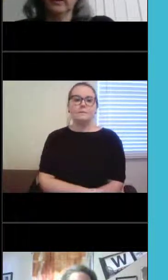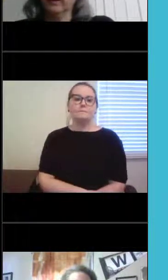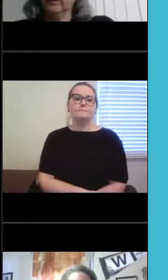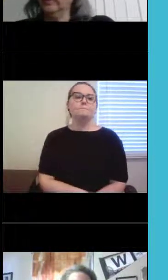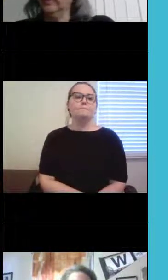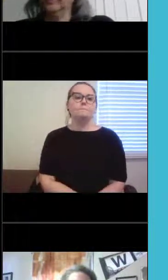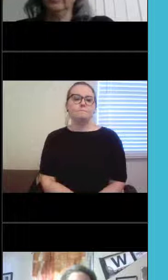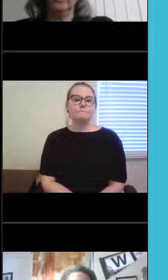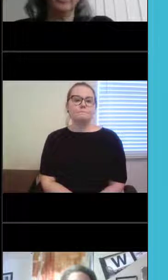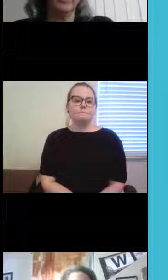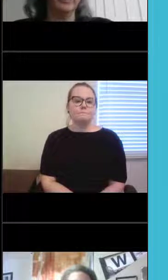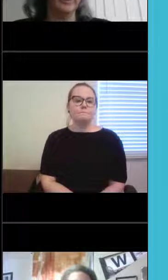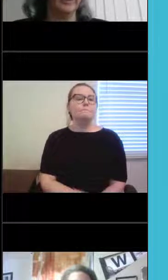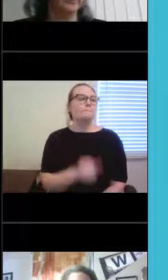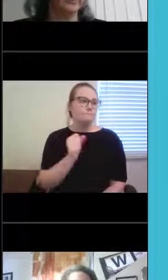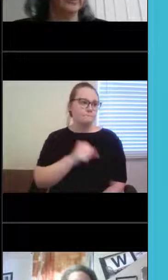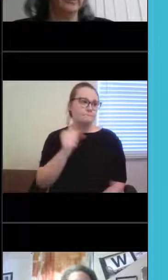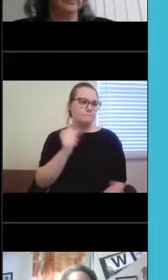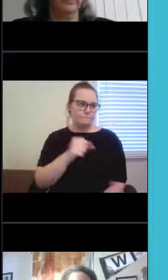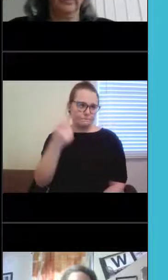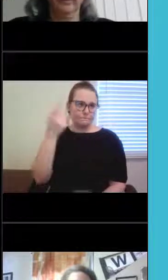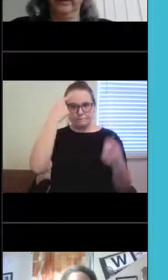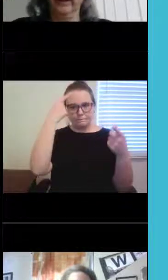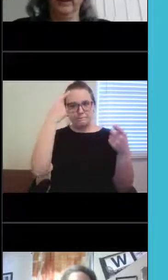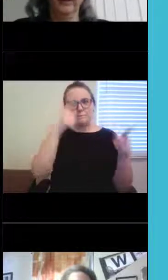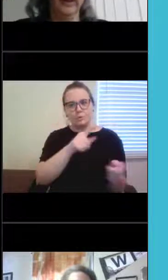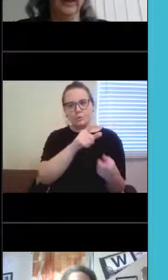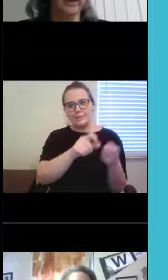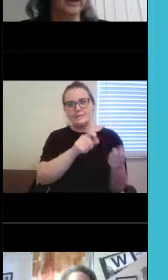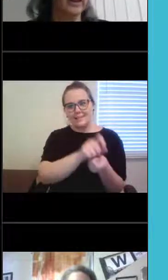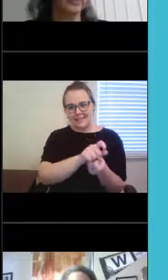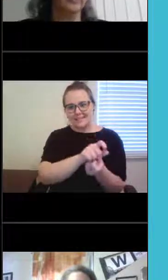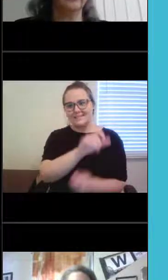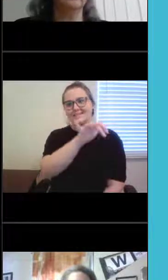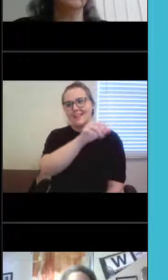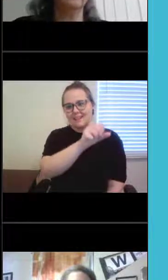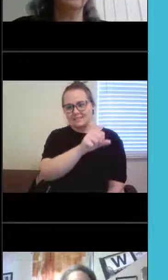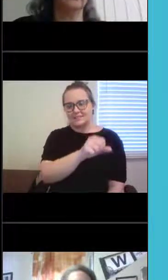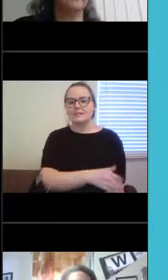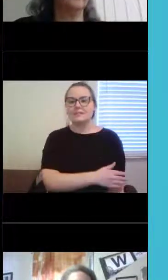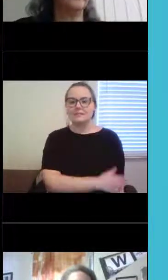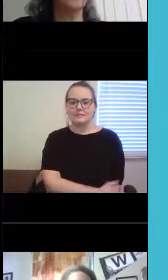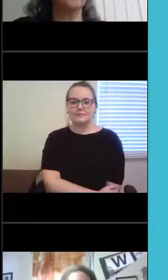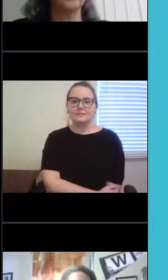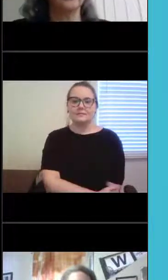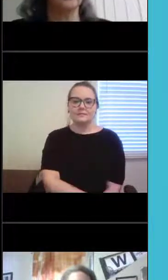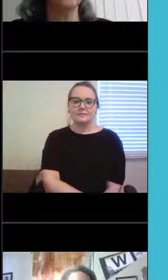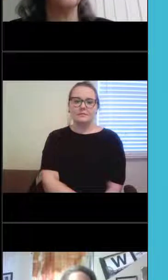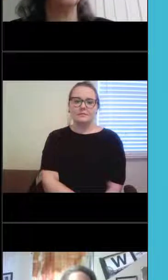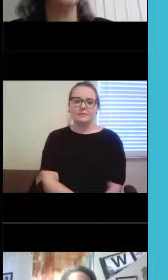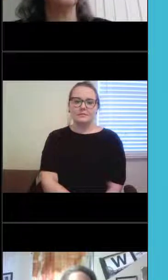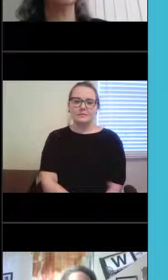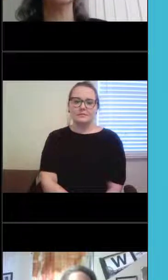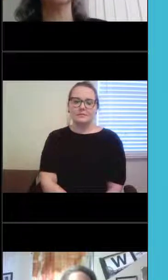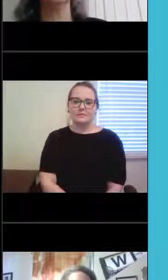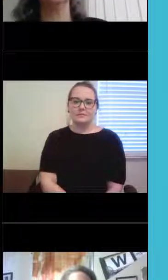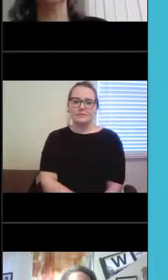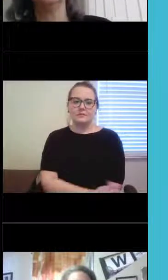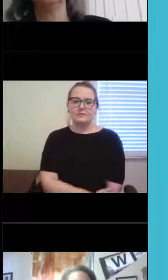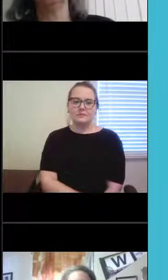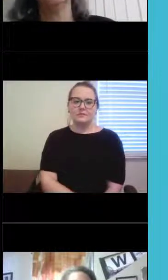Yes, I would agree exactly. Yeah, with that unacknowledgement or what sometimes we call it